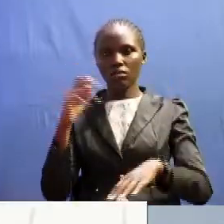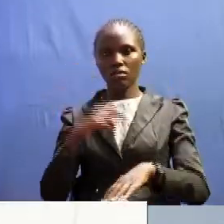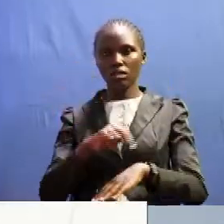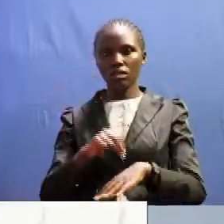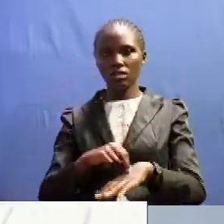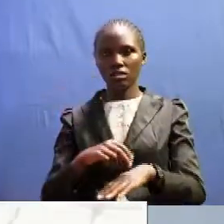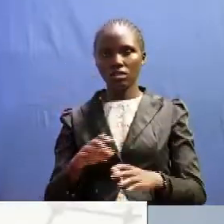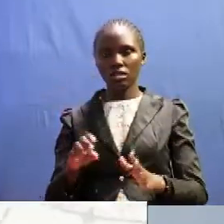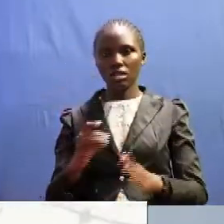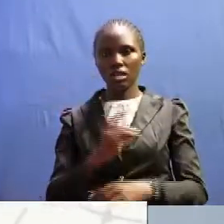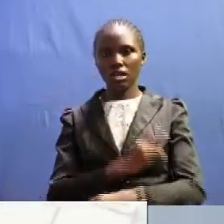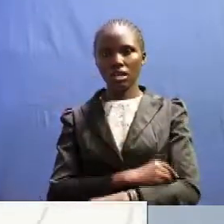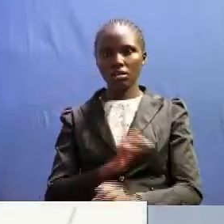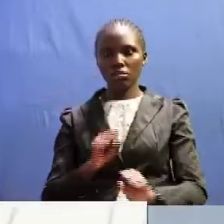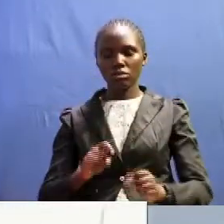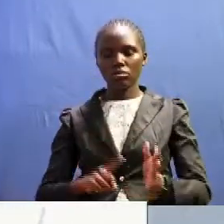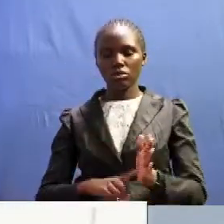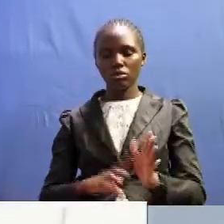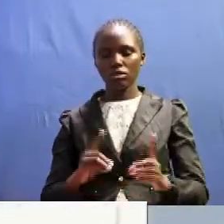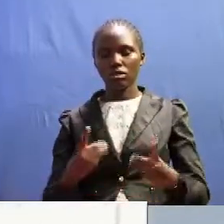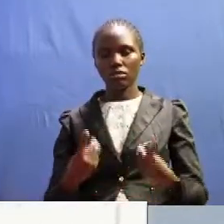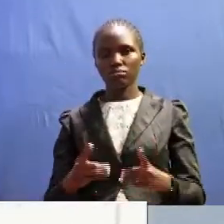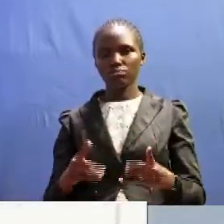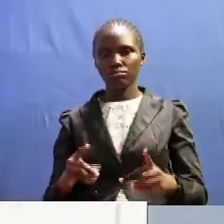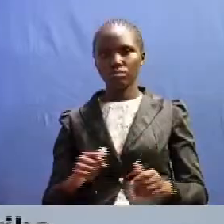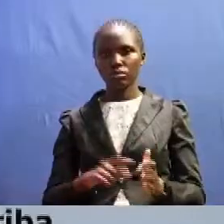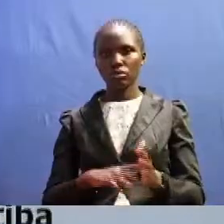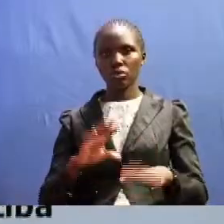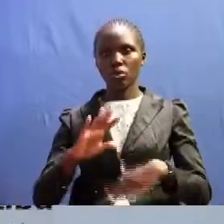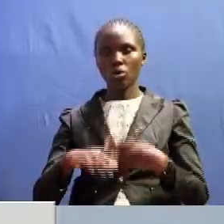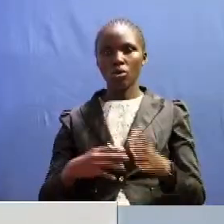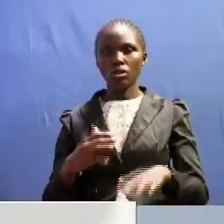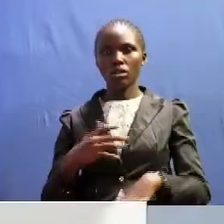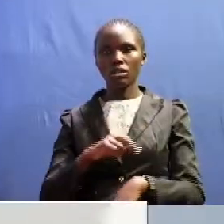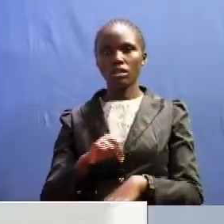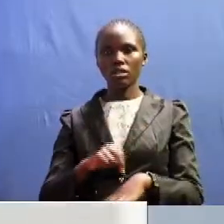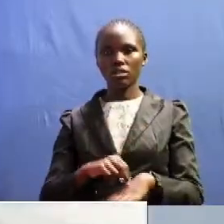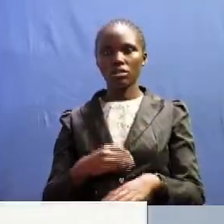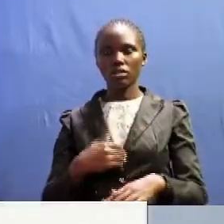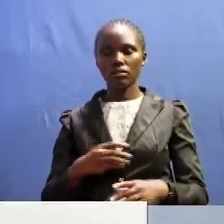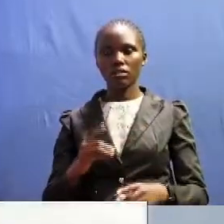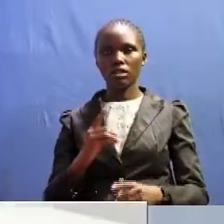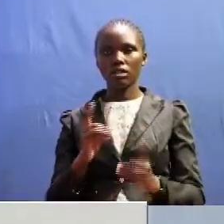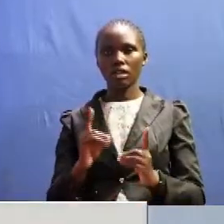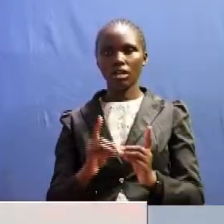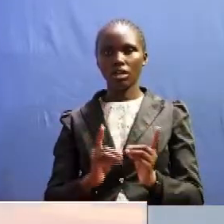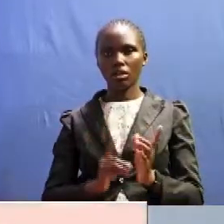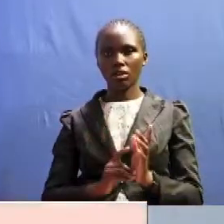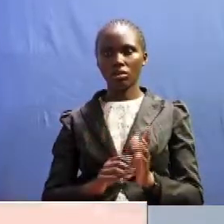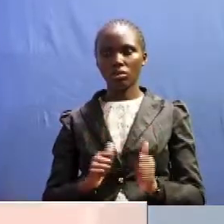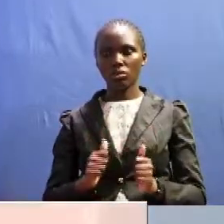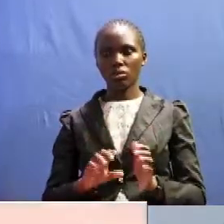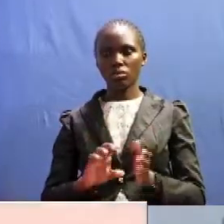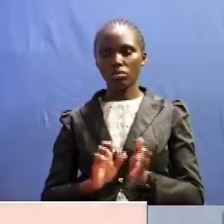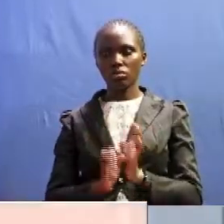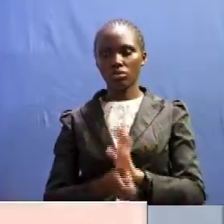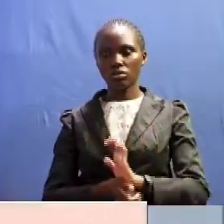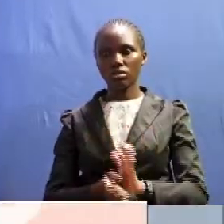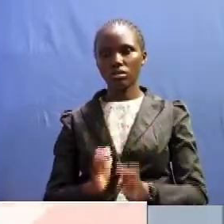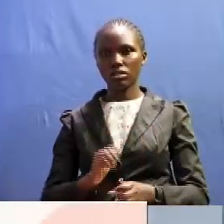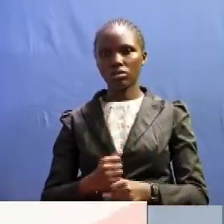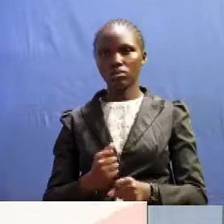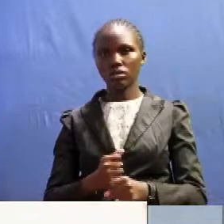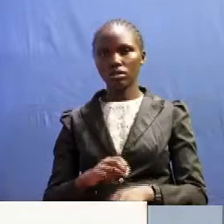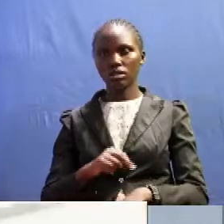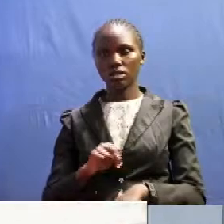marked across Kenya and in diplomatic missions abroad. Ruto explained that Katiba Day will focus on renewing the nation's